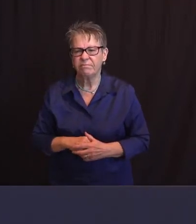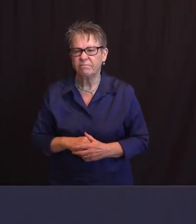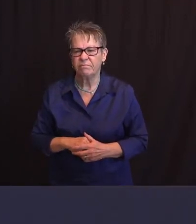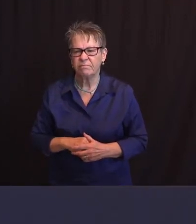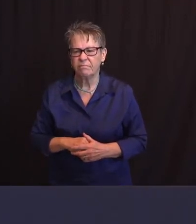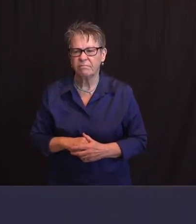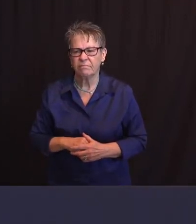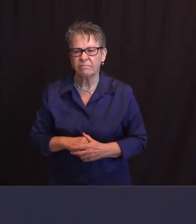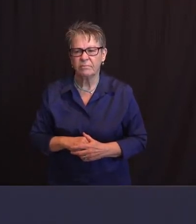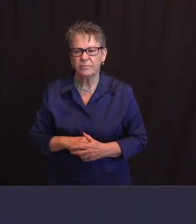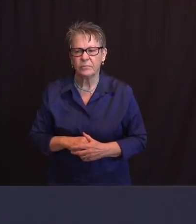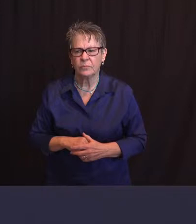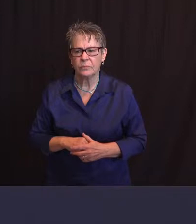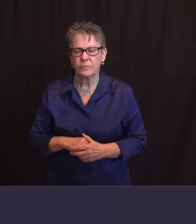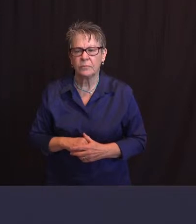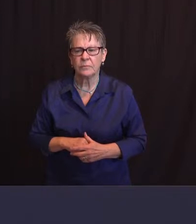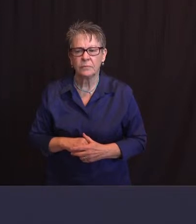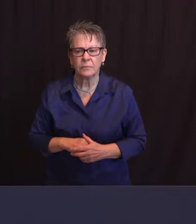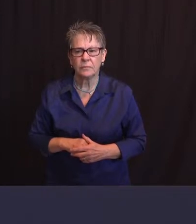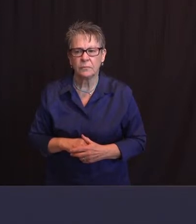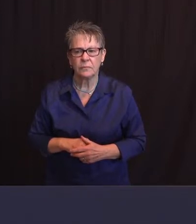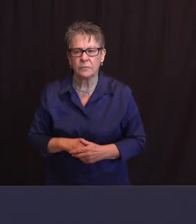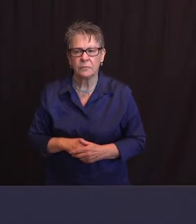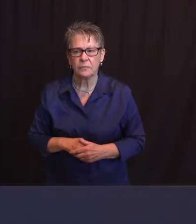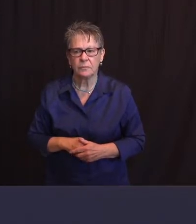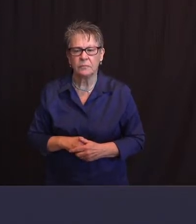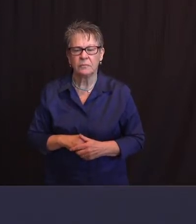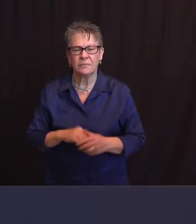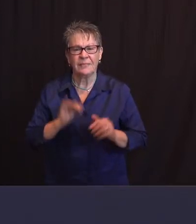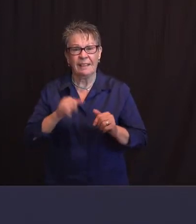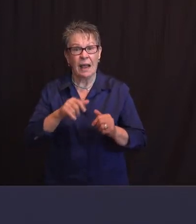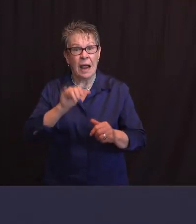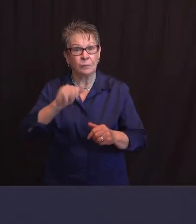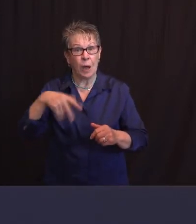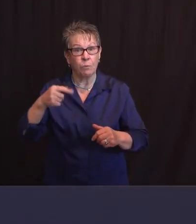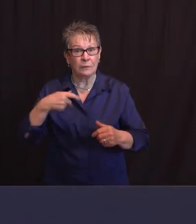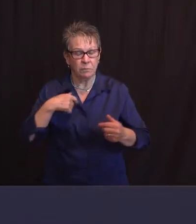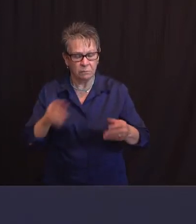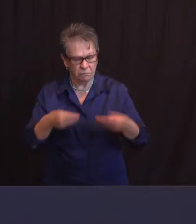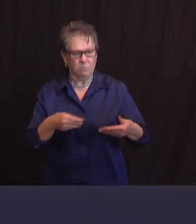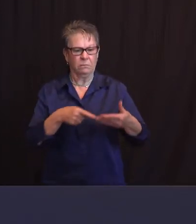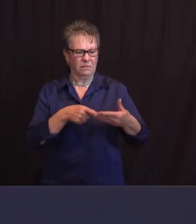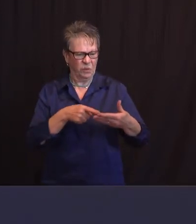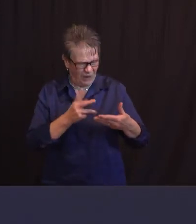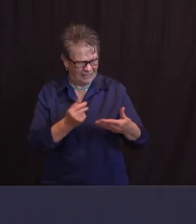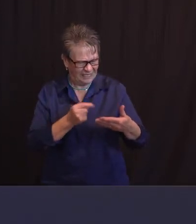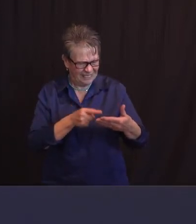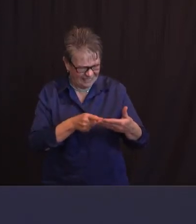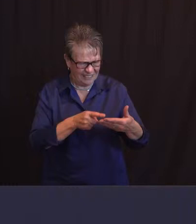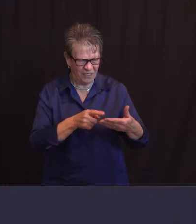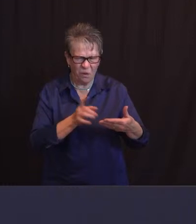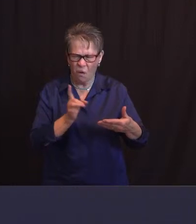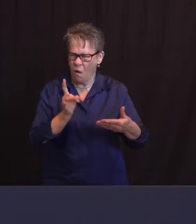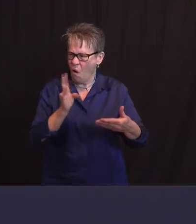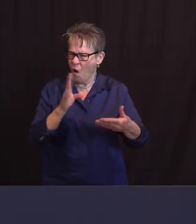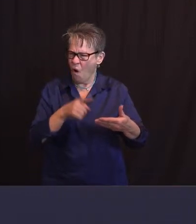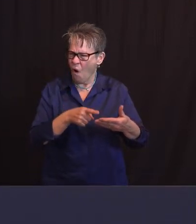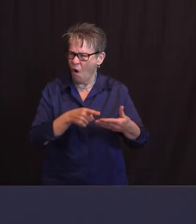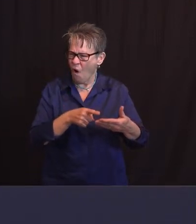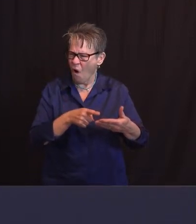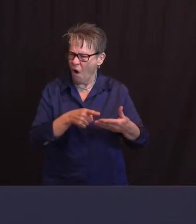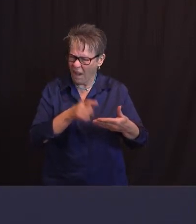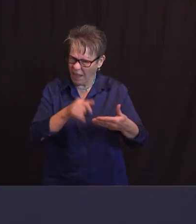I just can't believe that in this day and age, that would get not just written in someone's like diary, but it would be published online.